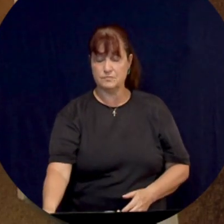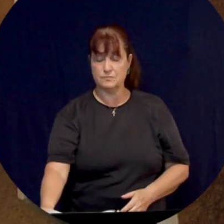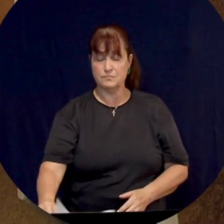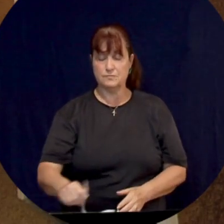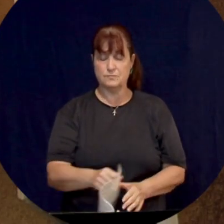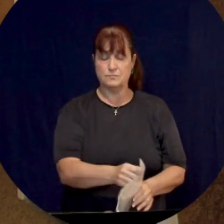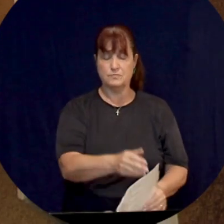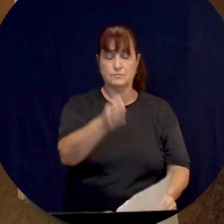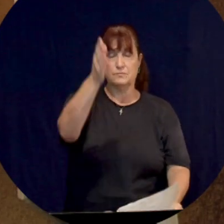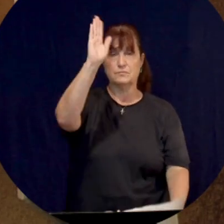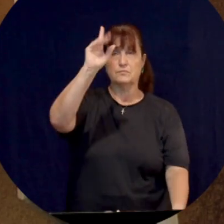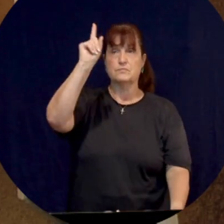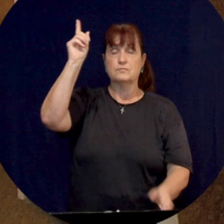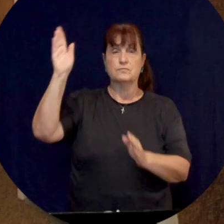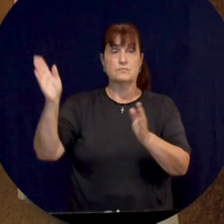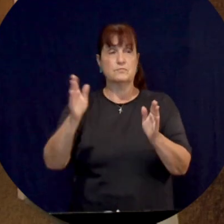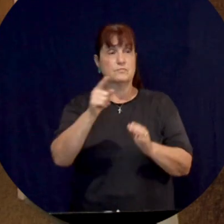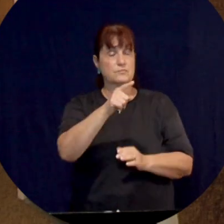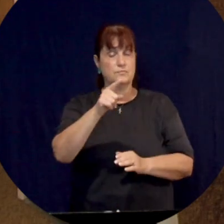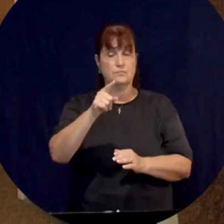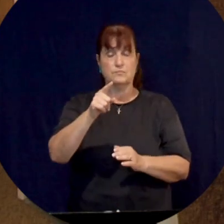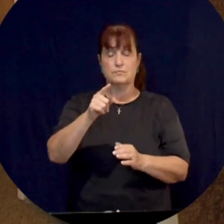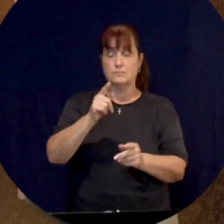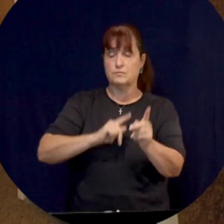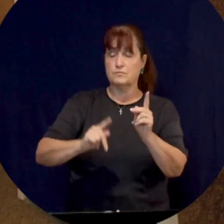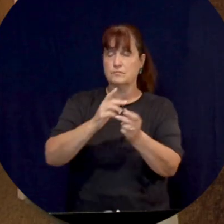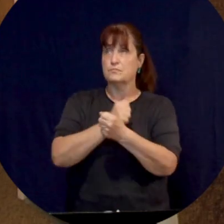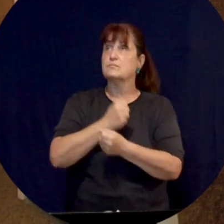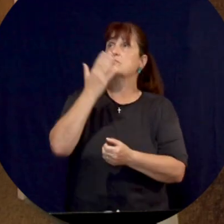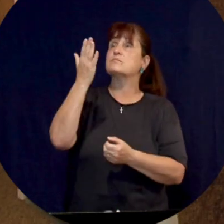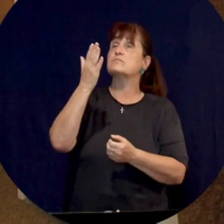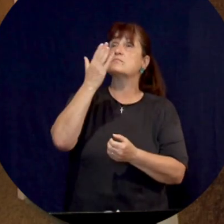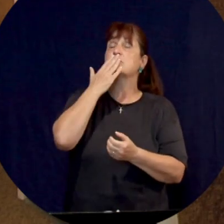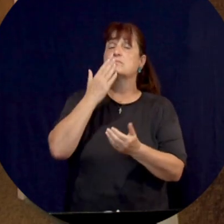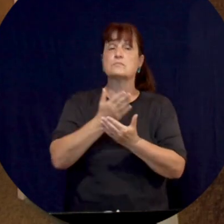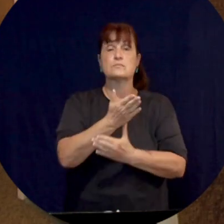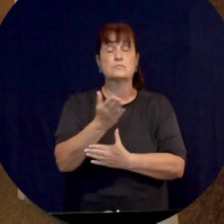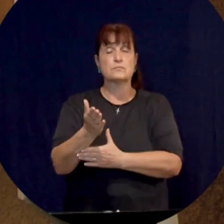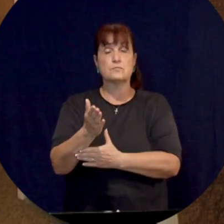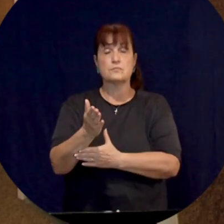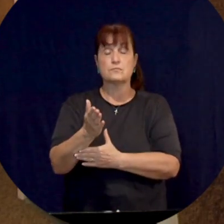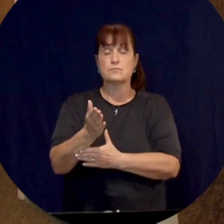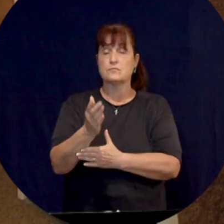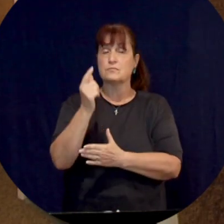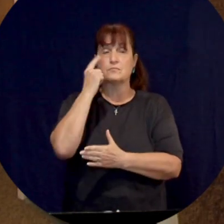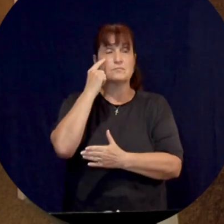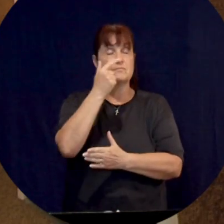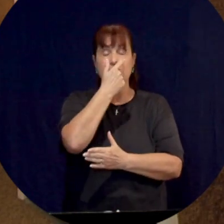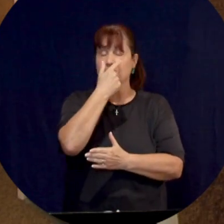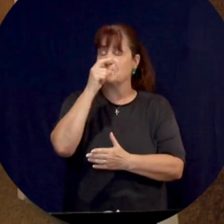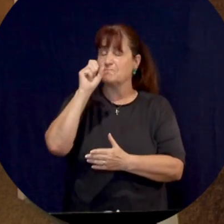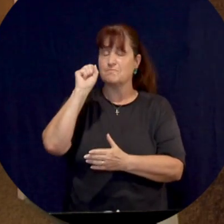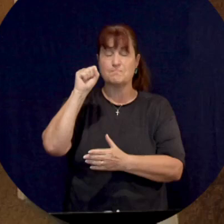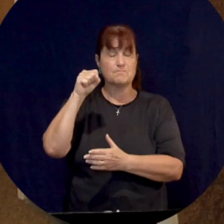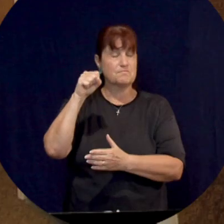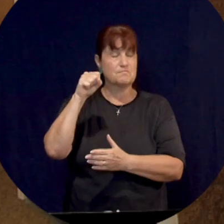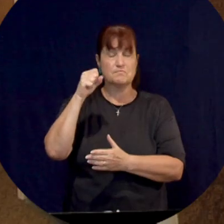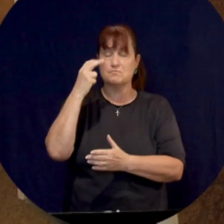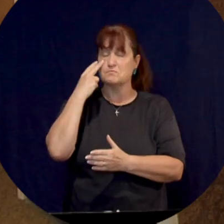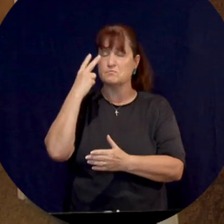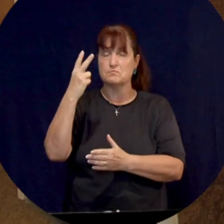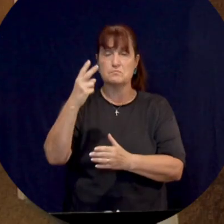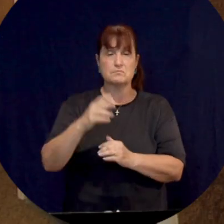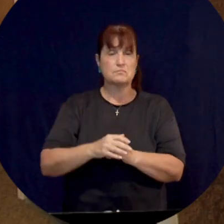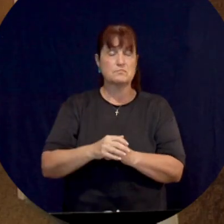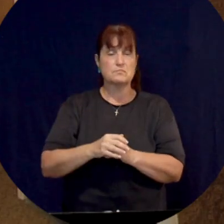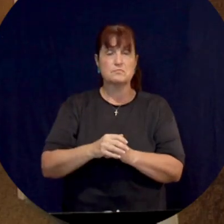O God, who has prepared for those who love you good things which no eye can see,